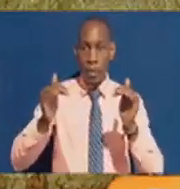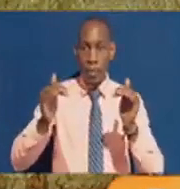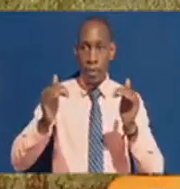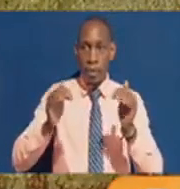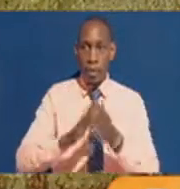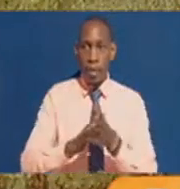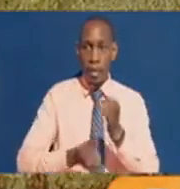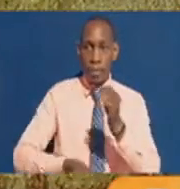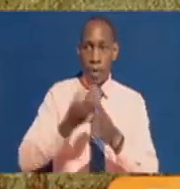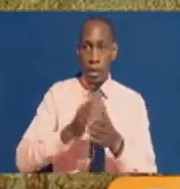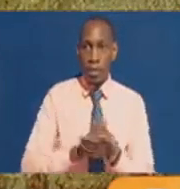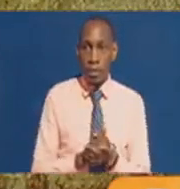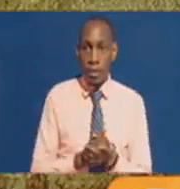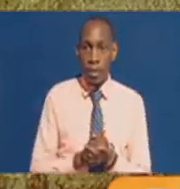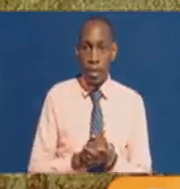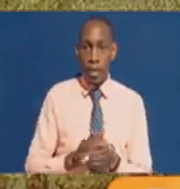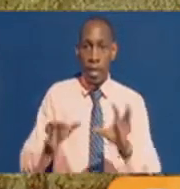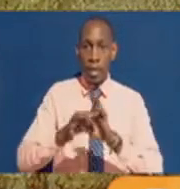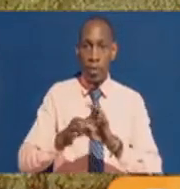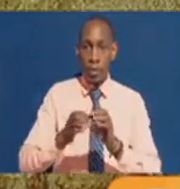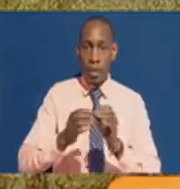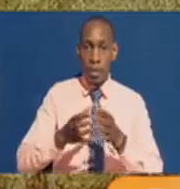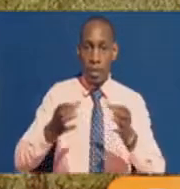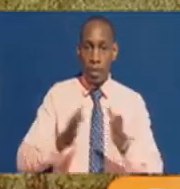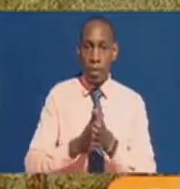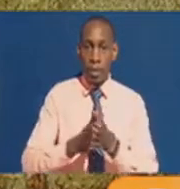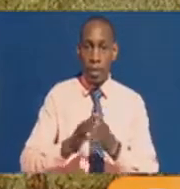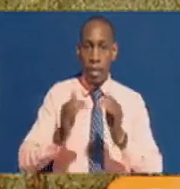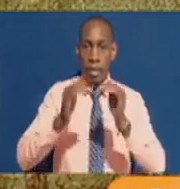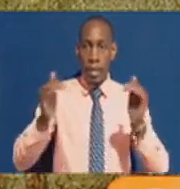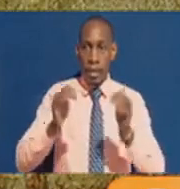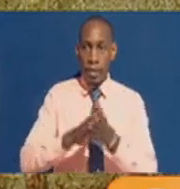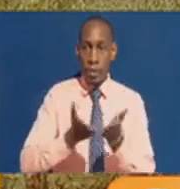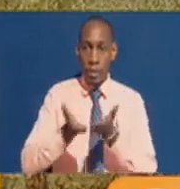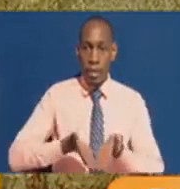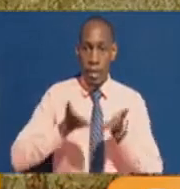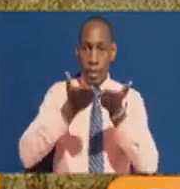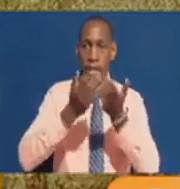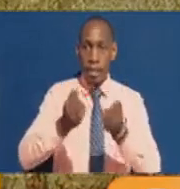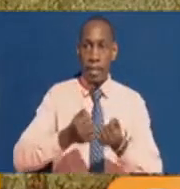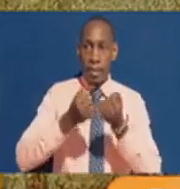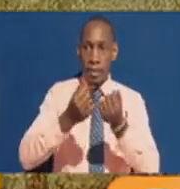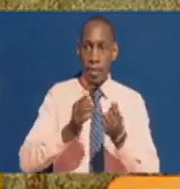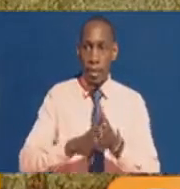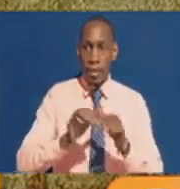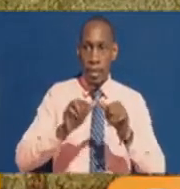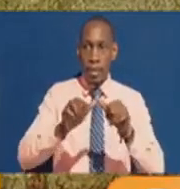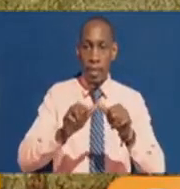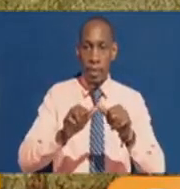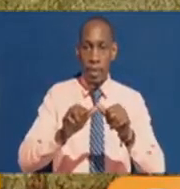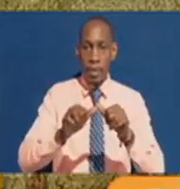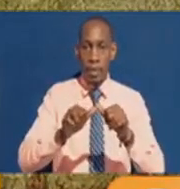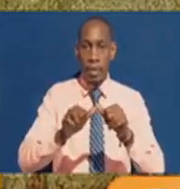productivity and income growth, greater equity in service delivery, and resilience and sustainability of the